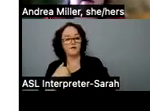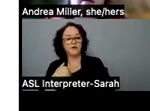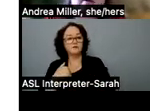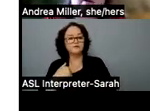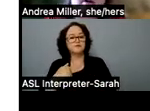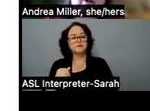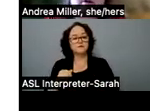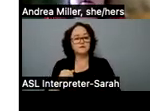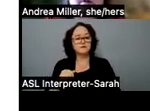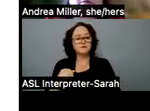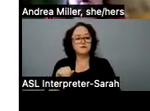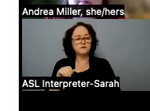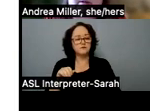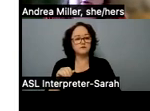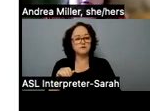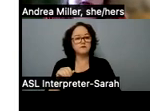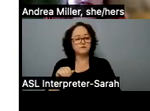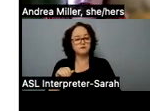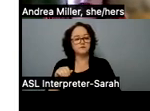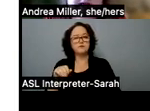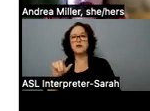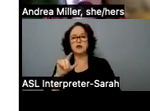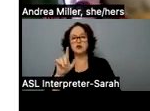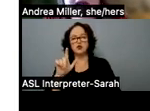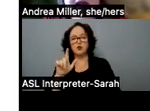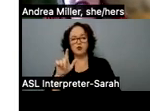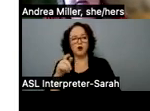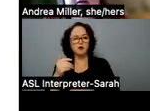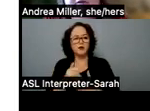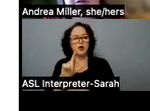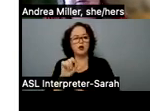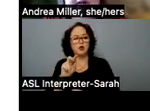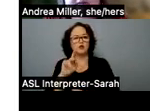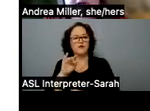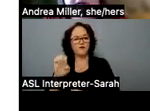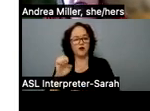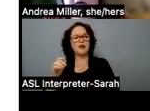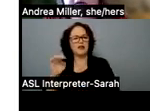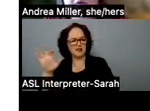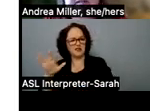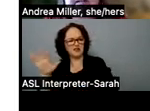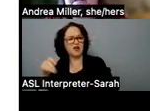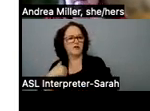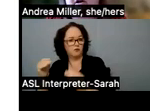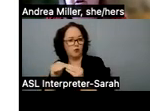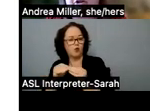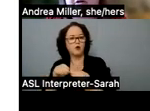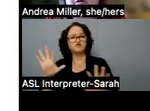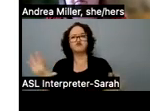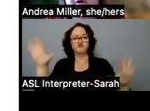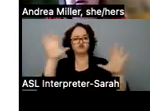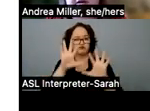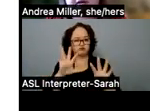and another 21 up in Louisville, Kentucky. And that first development was intended to be